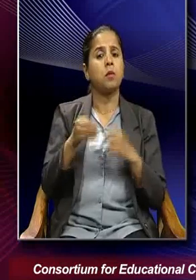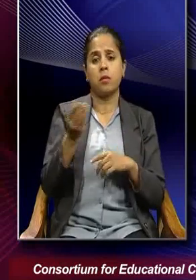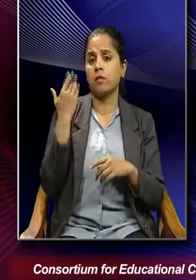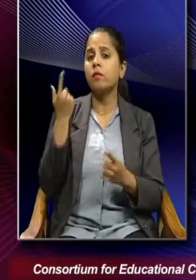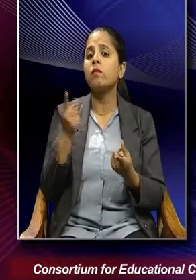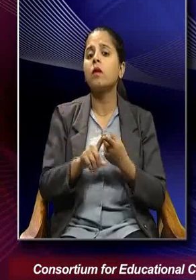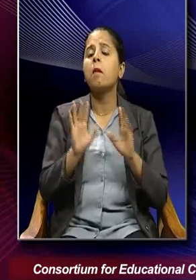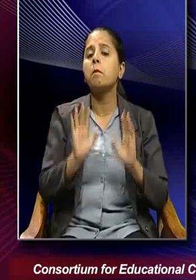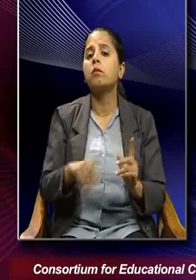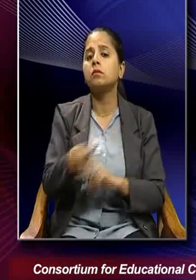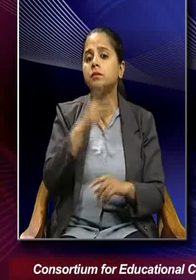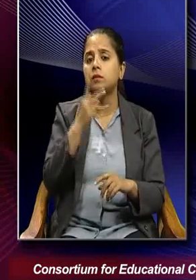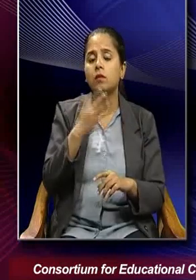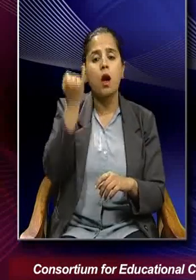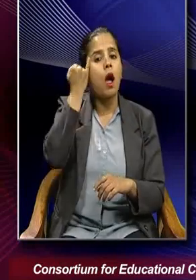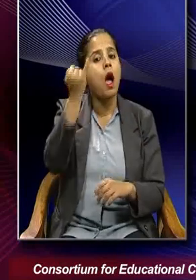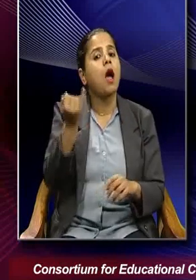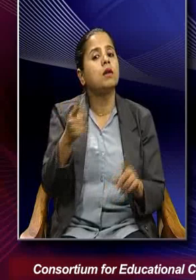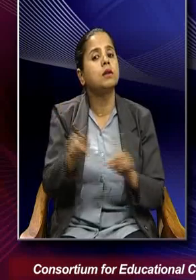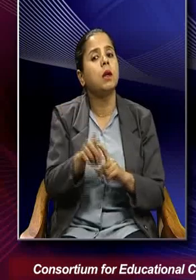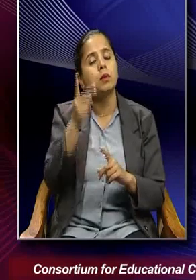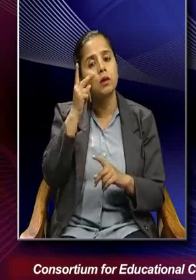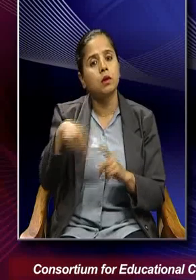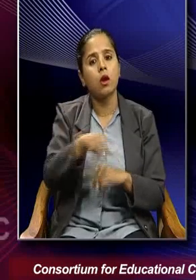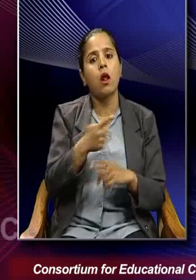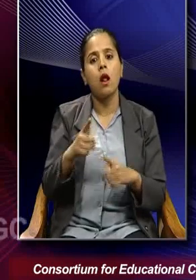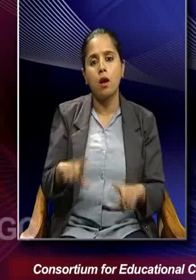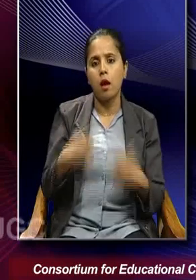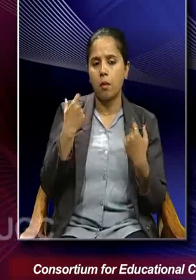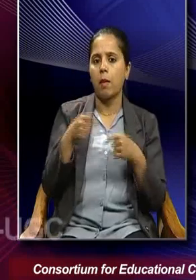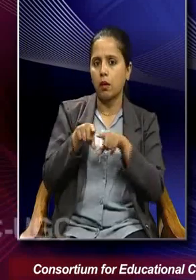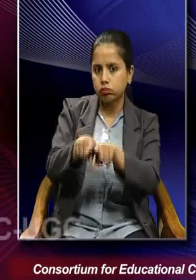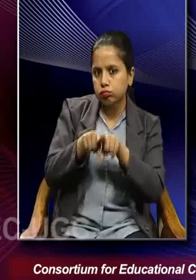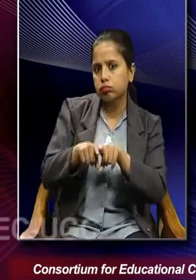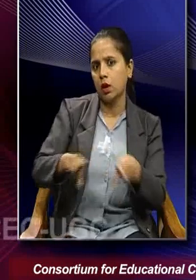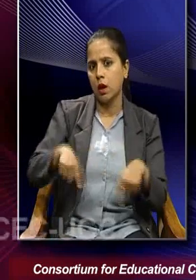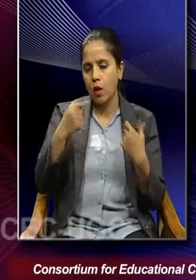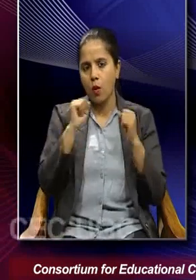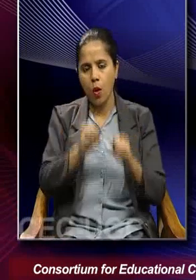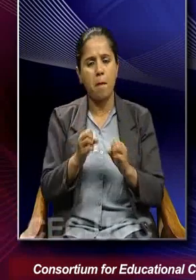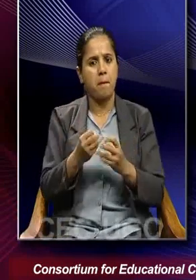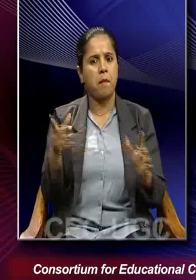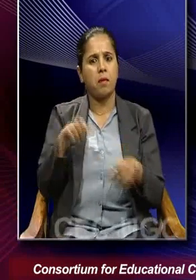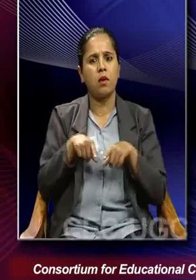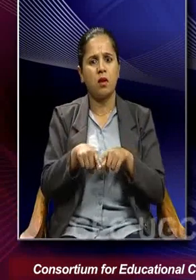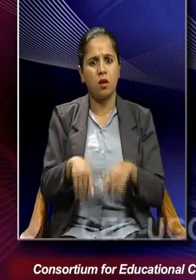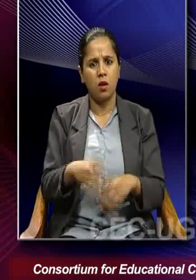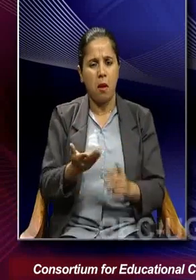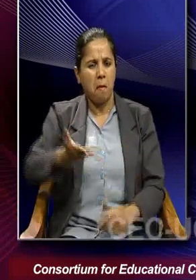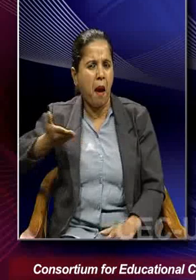how the idea of the living in partners, and how these partners many a times they turn